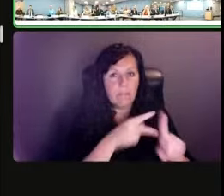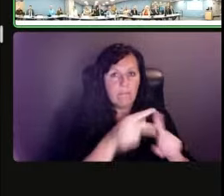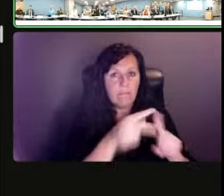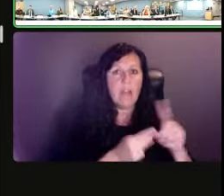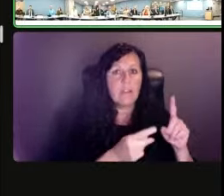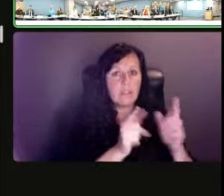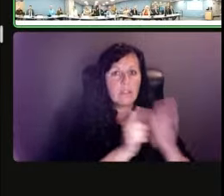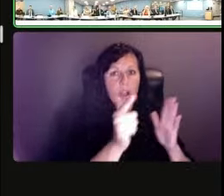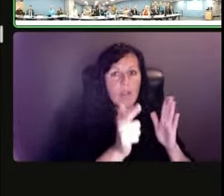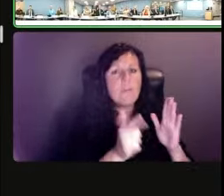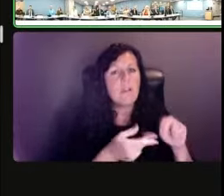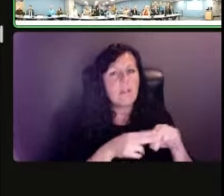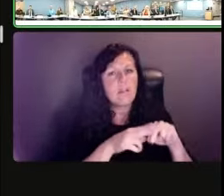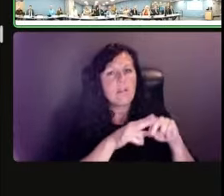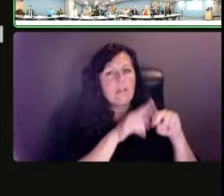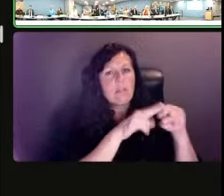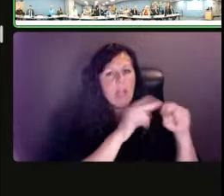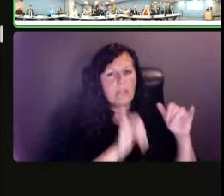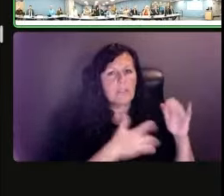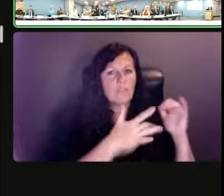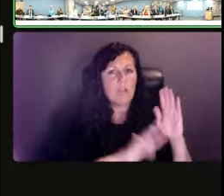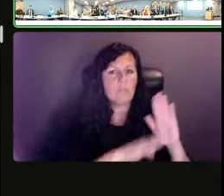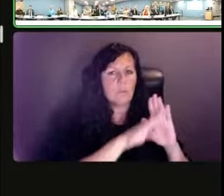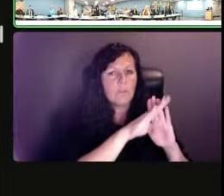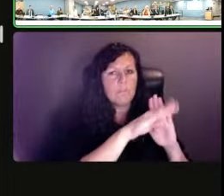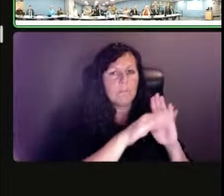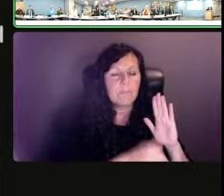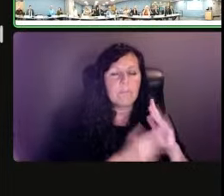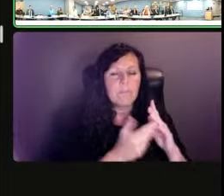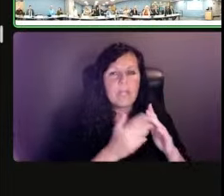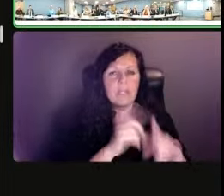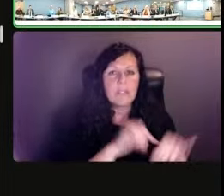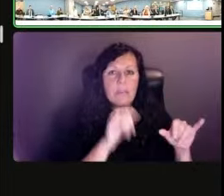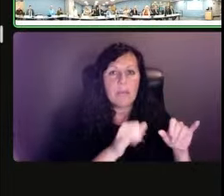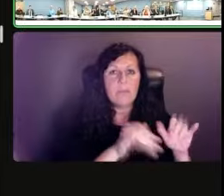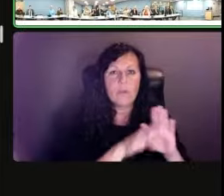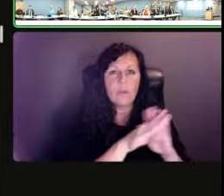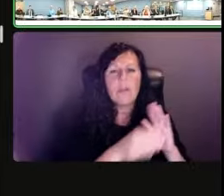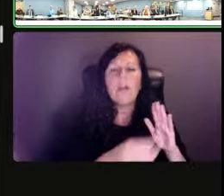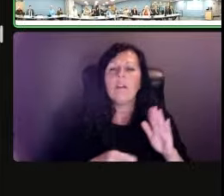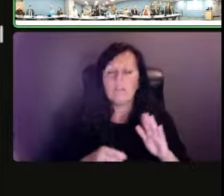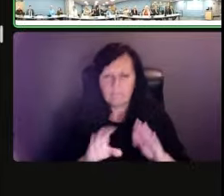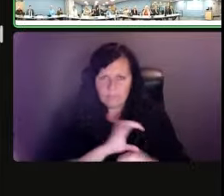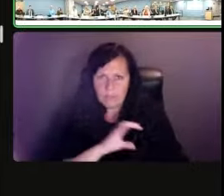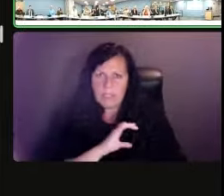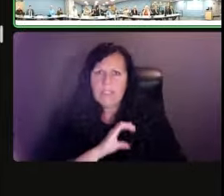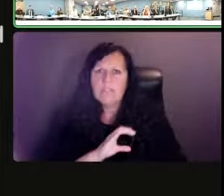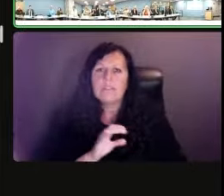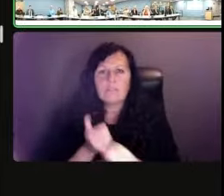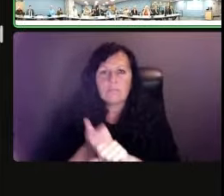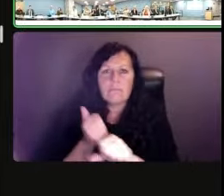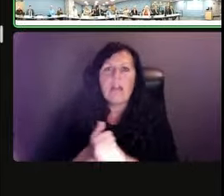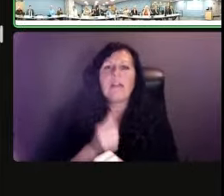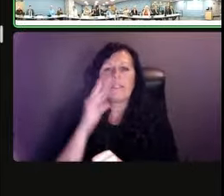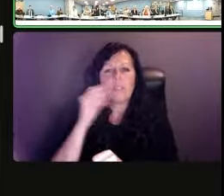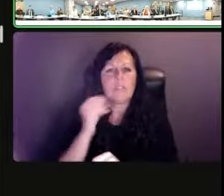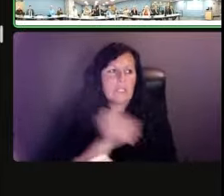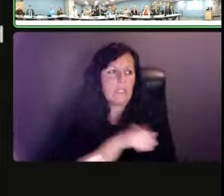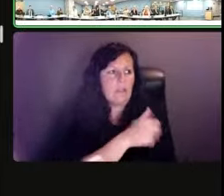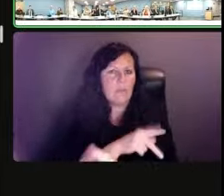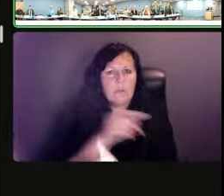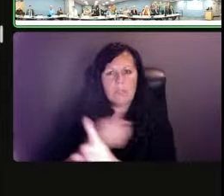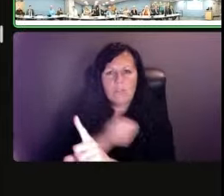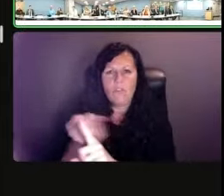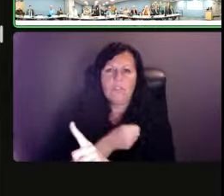to go up. At the same time violent crime is going up, assaults on our police officers are going up at the same time. So the work's becoming even